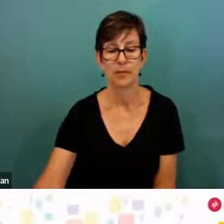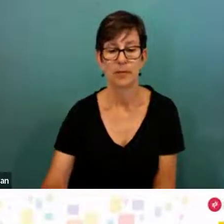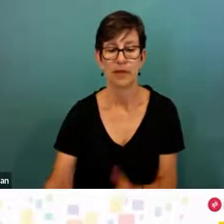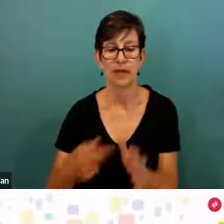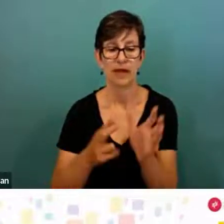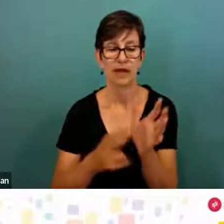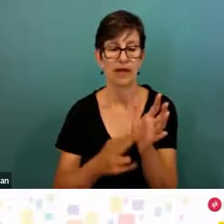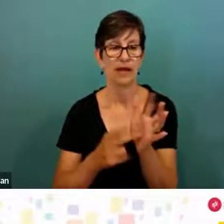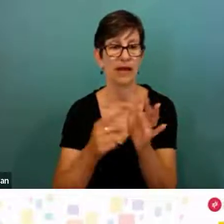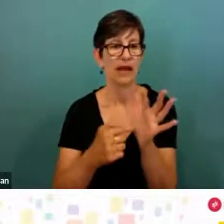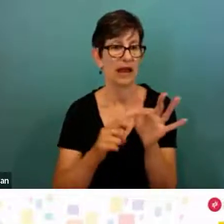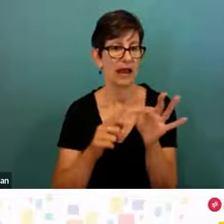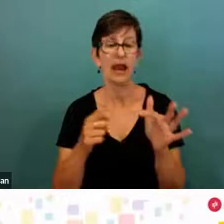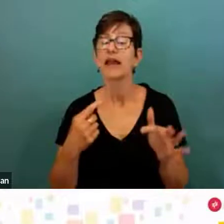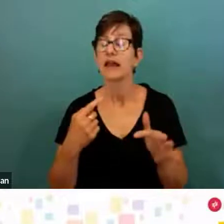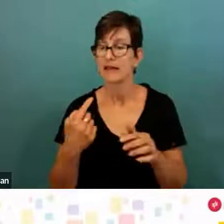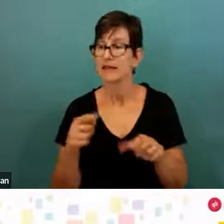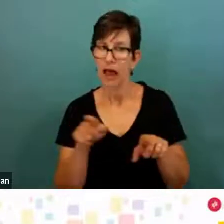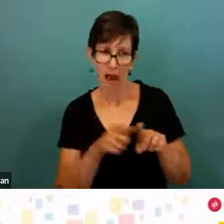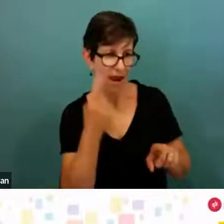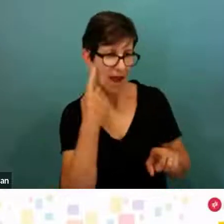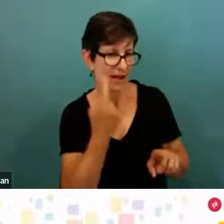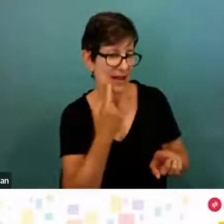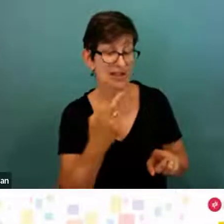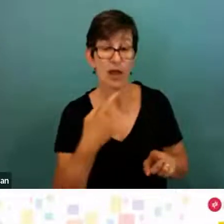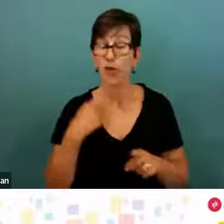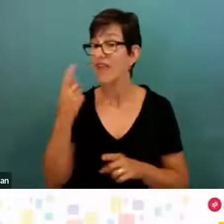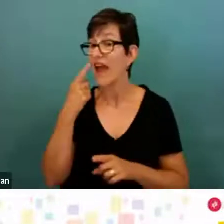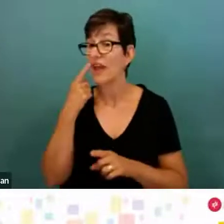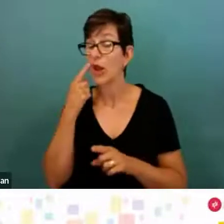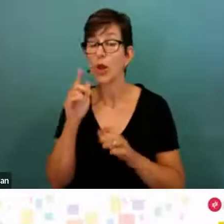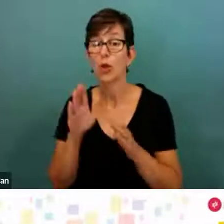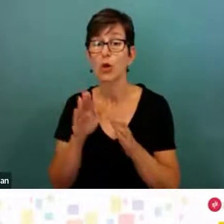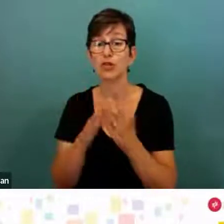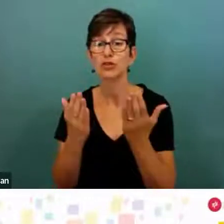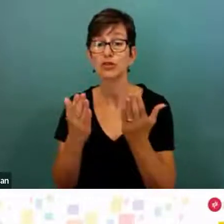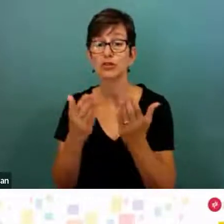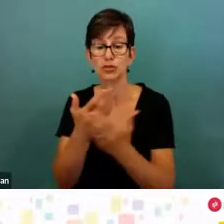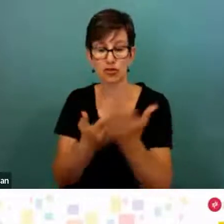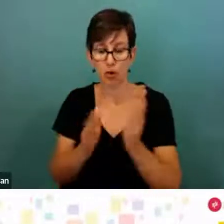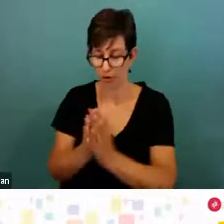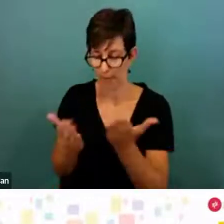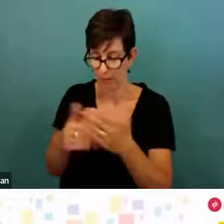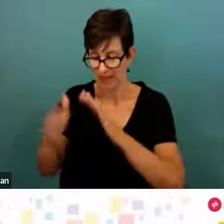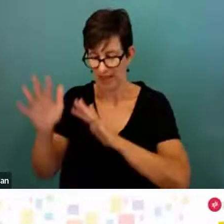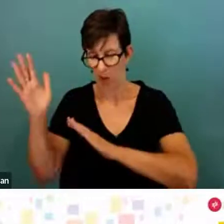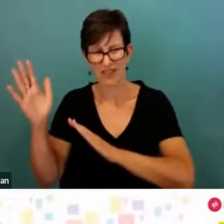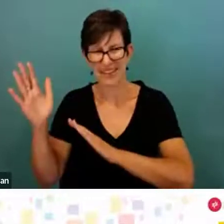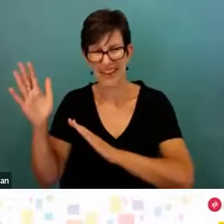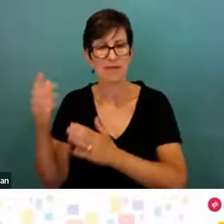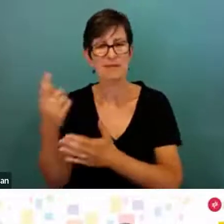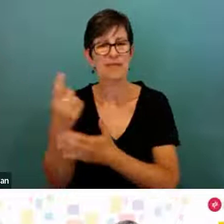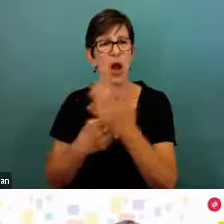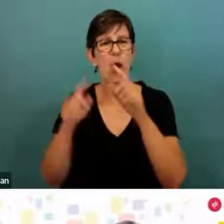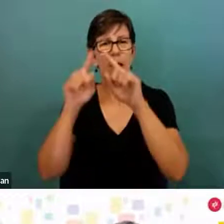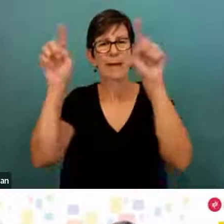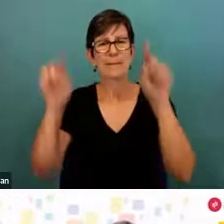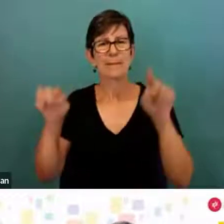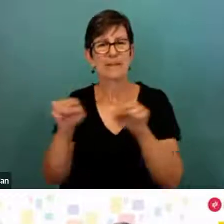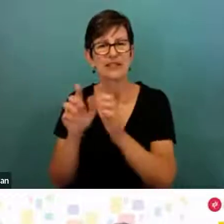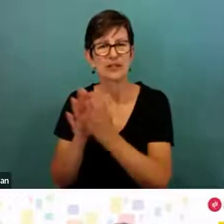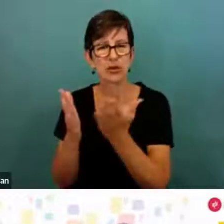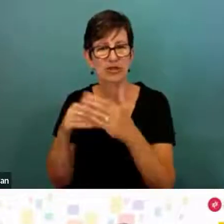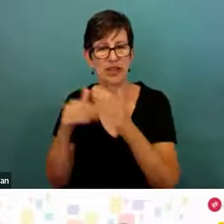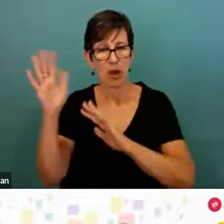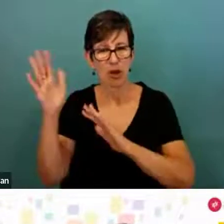We've looked, and like Kate said, storybooks in Auslan. It's not, with the only books we have, children's books, picture books that we have in Auslan are